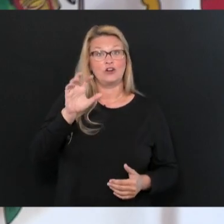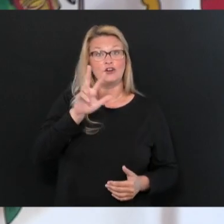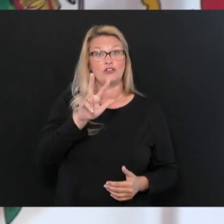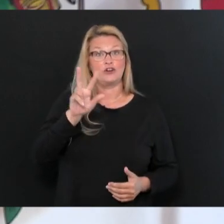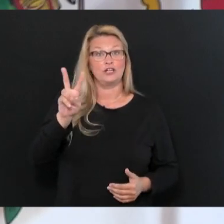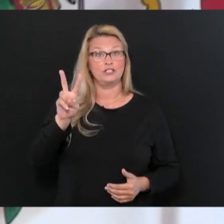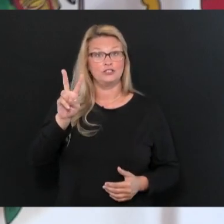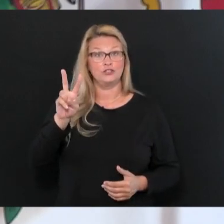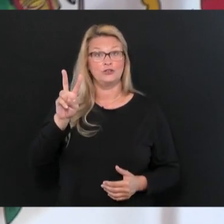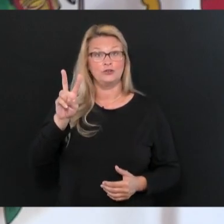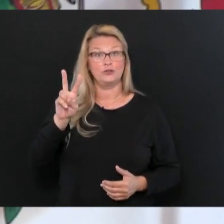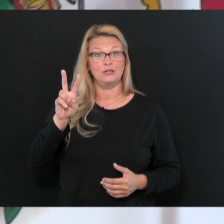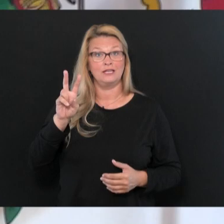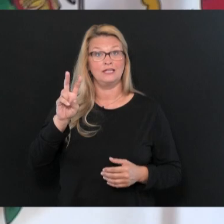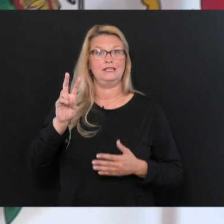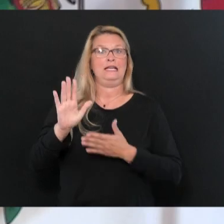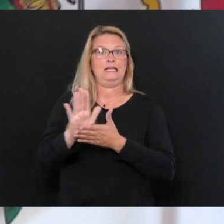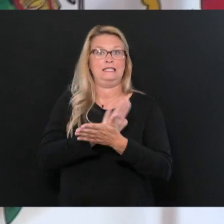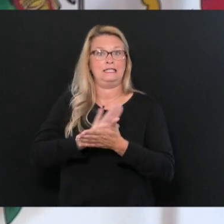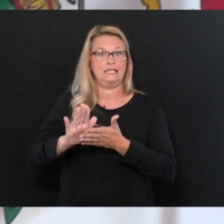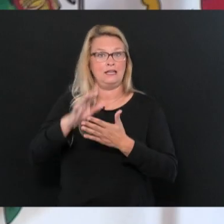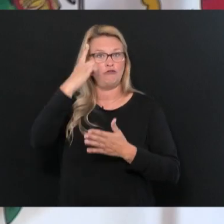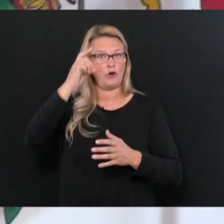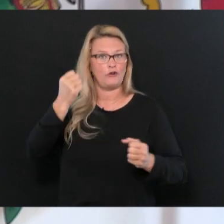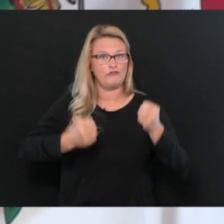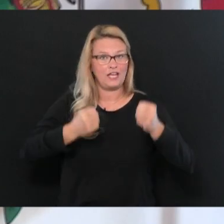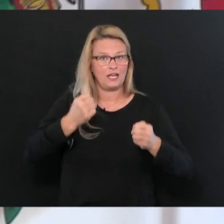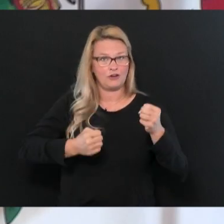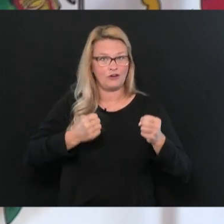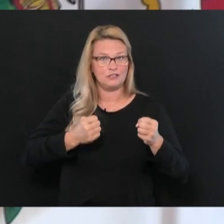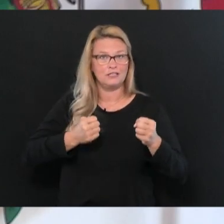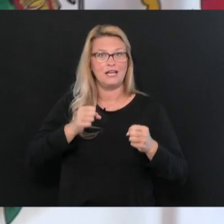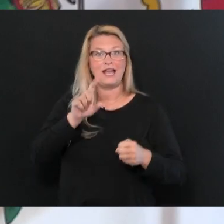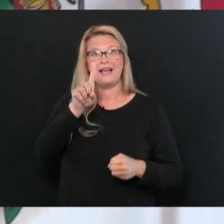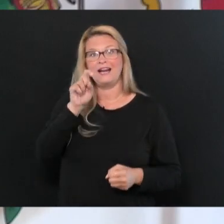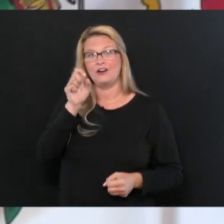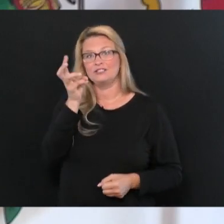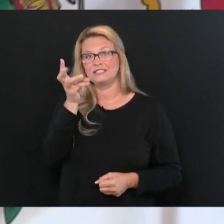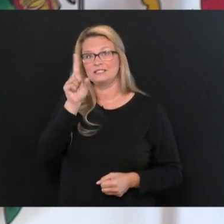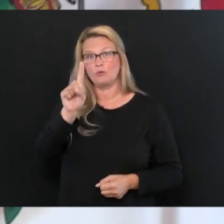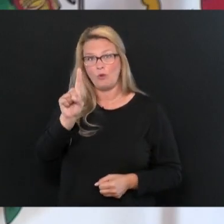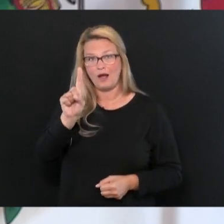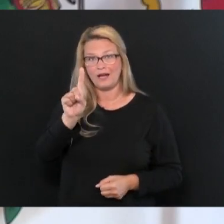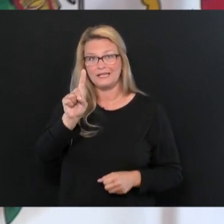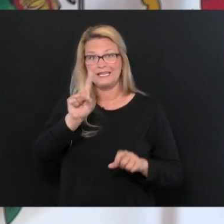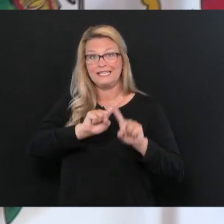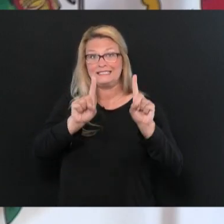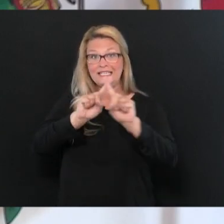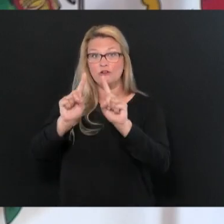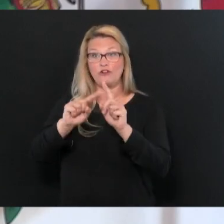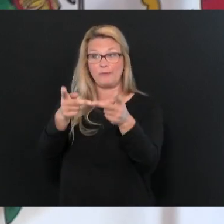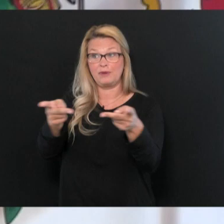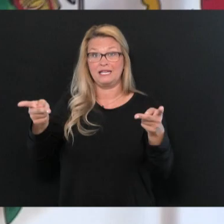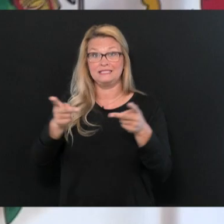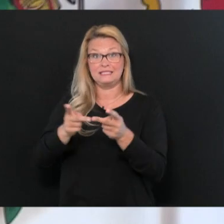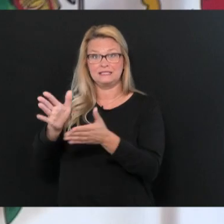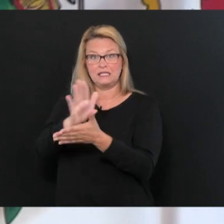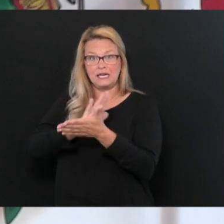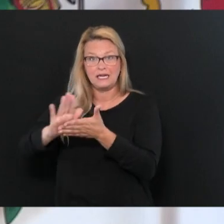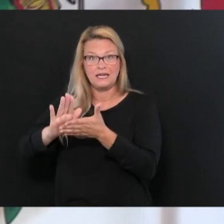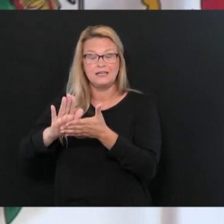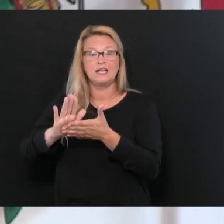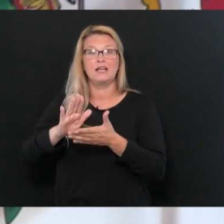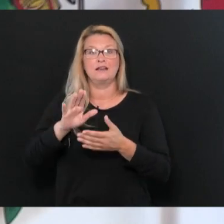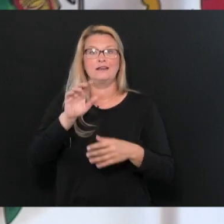632 vehicle disinfections and 161 facility disinfections